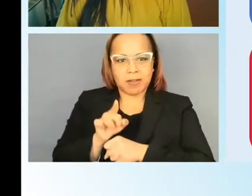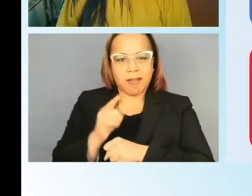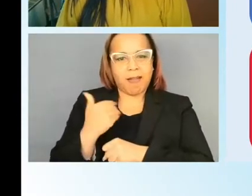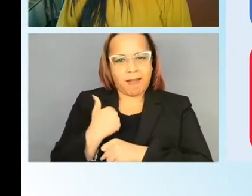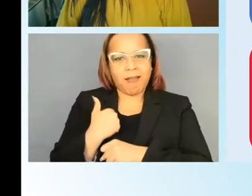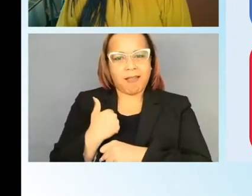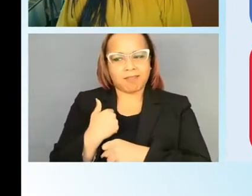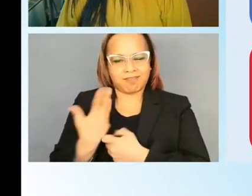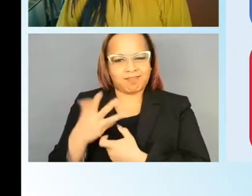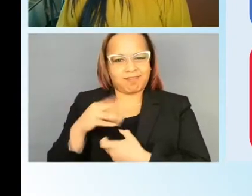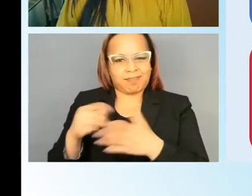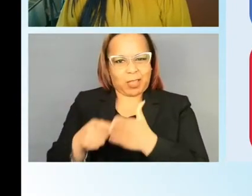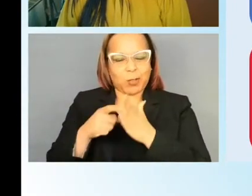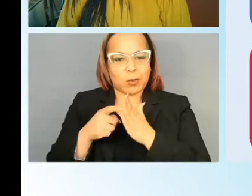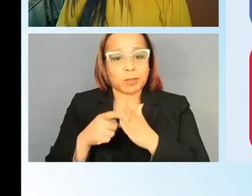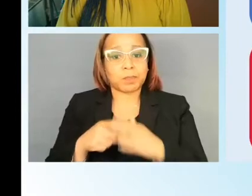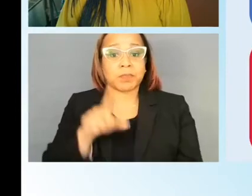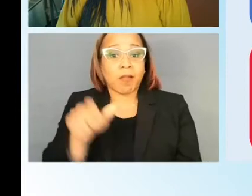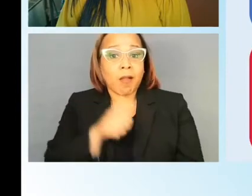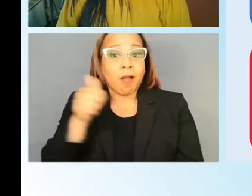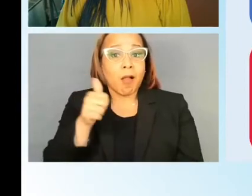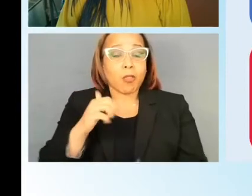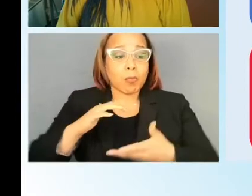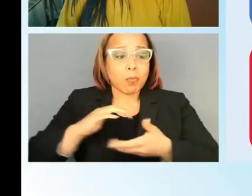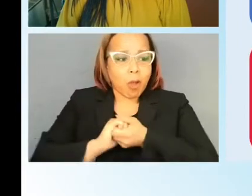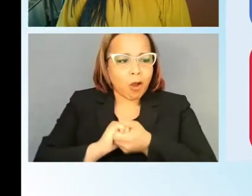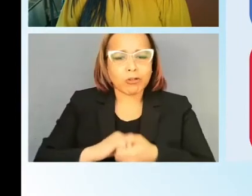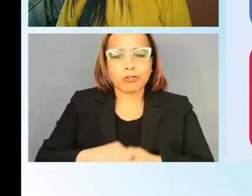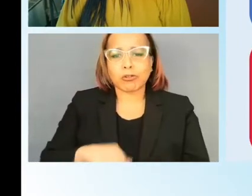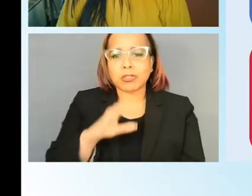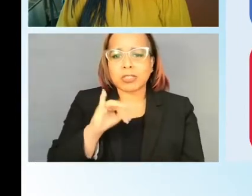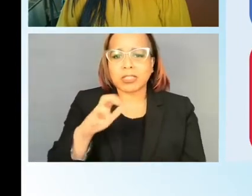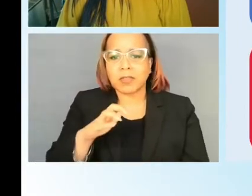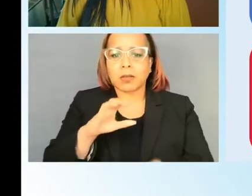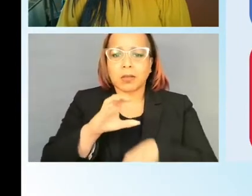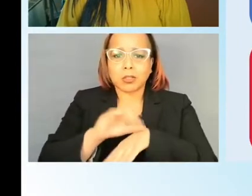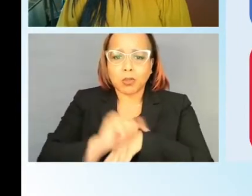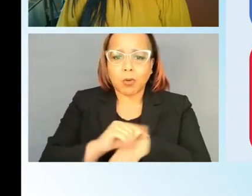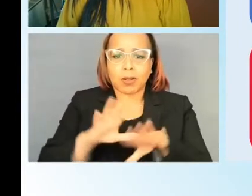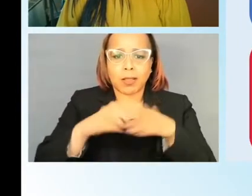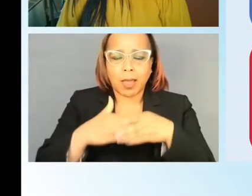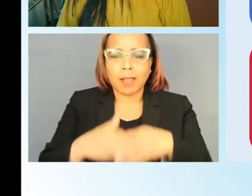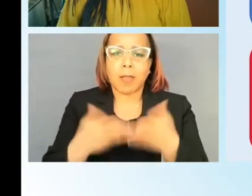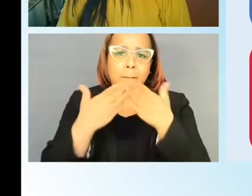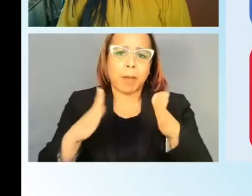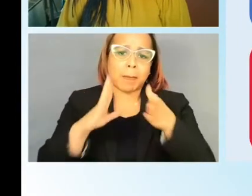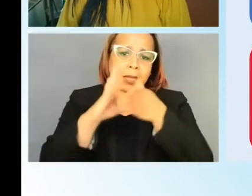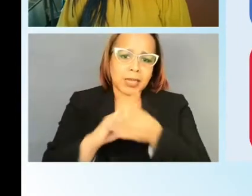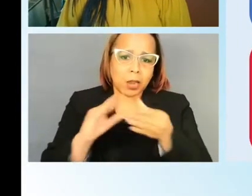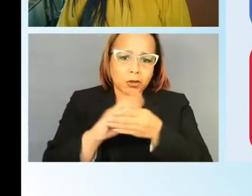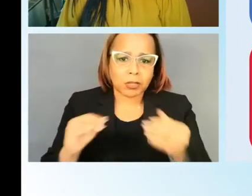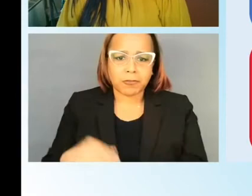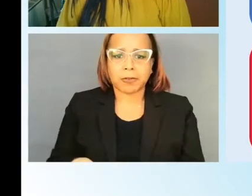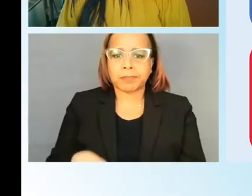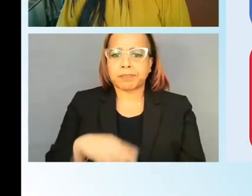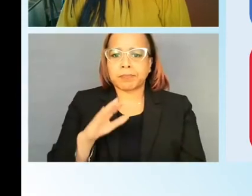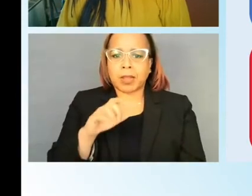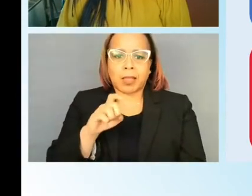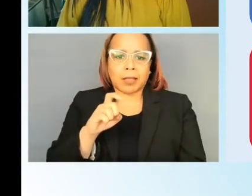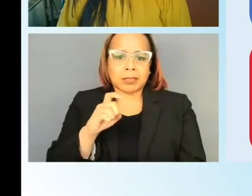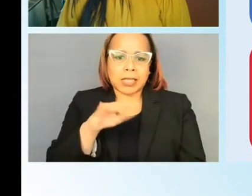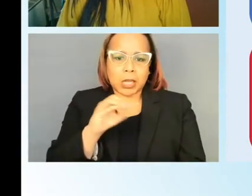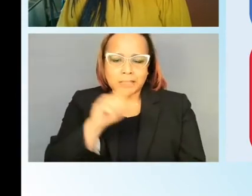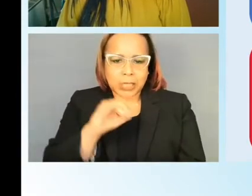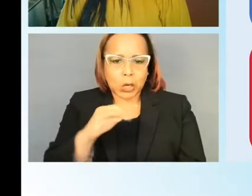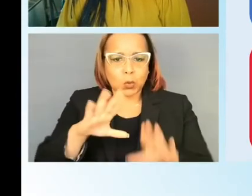included. Other key partners, Civic Consulting Alliance, Public Narrative, Esri Chicago, Zeno Group, and Decode, that